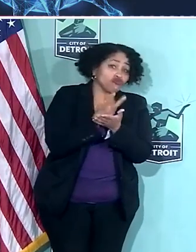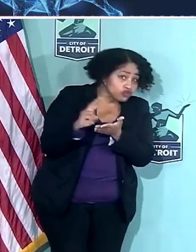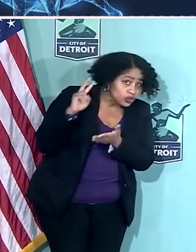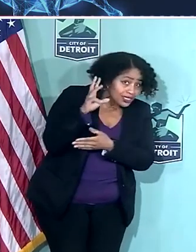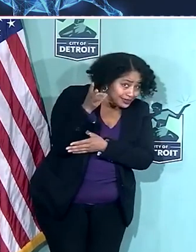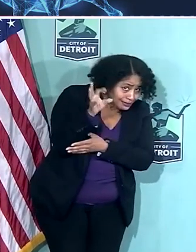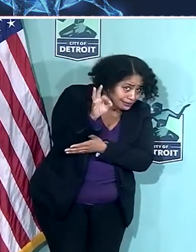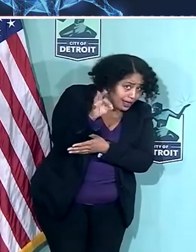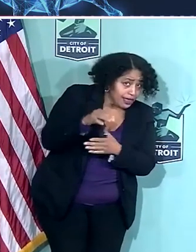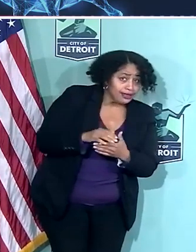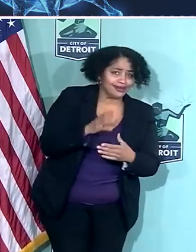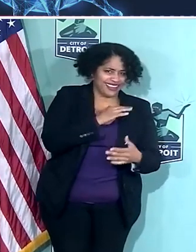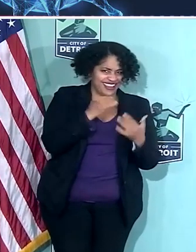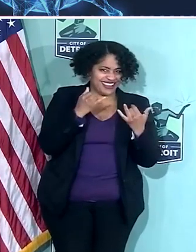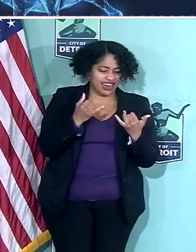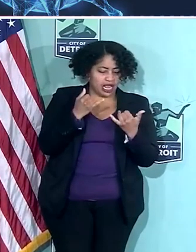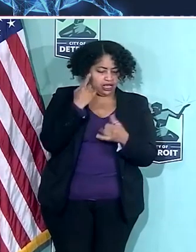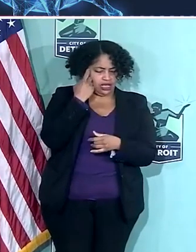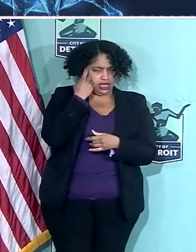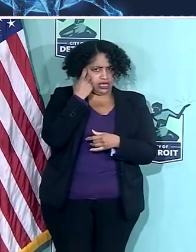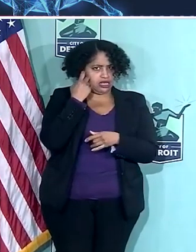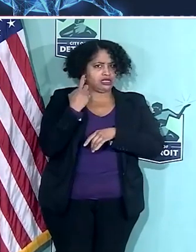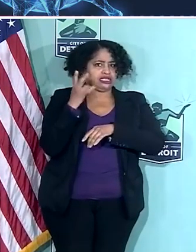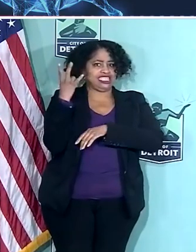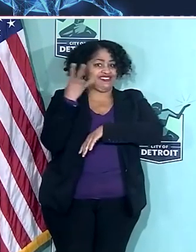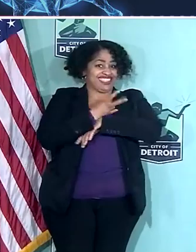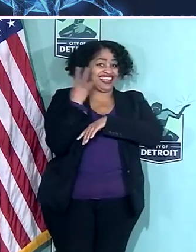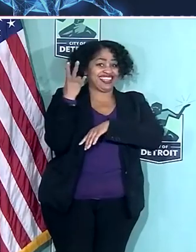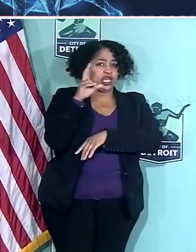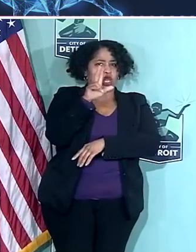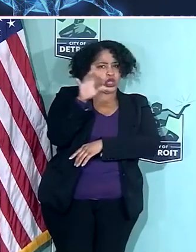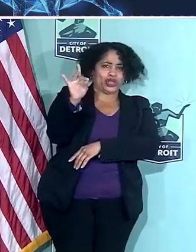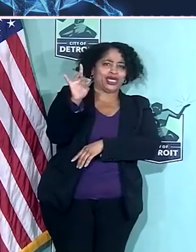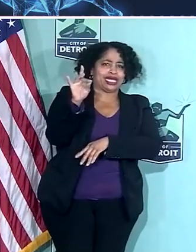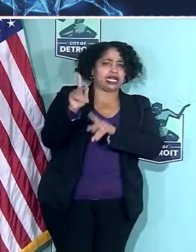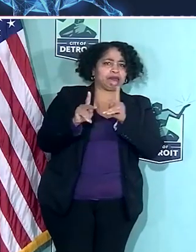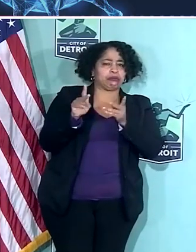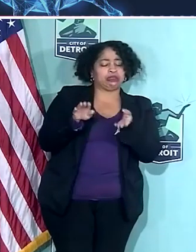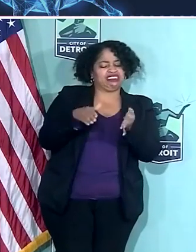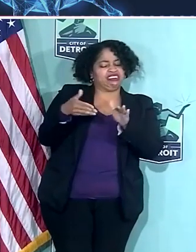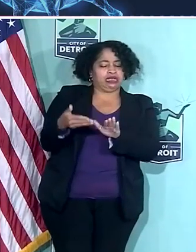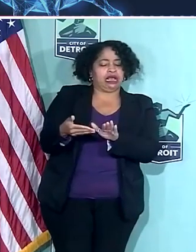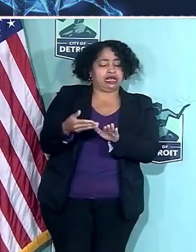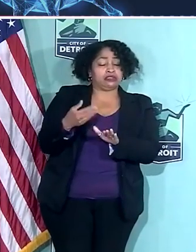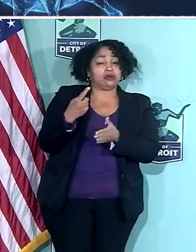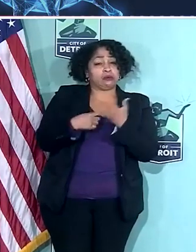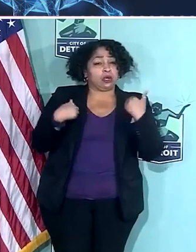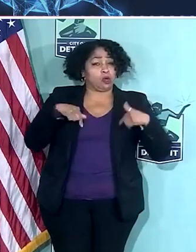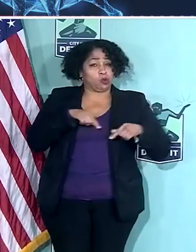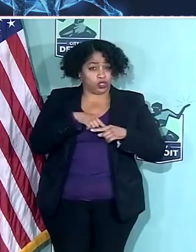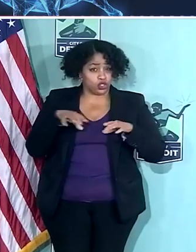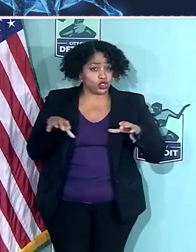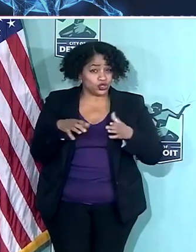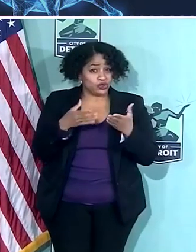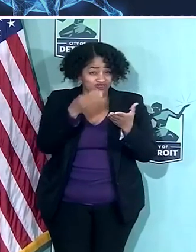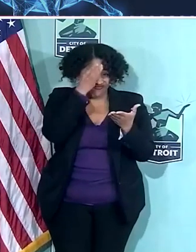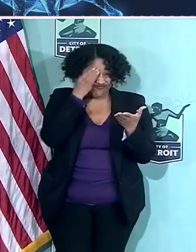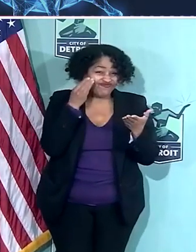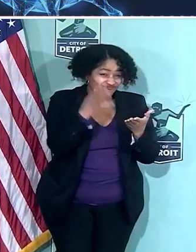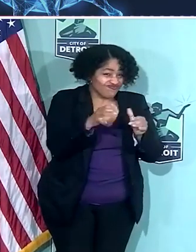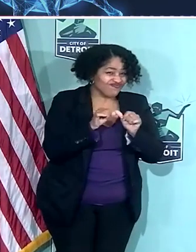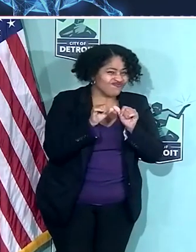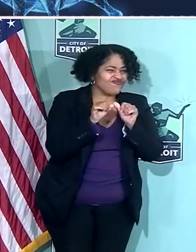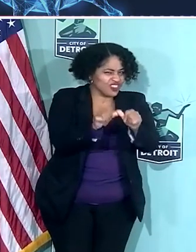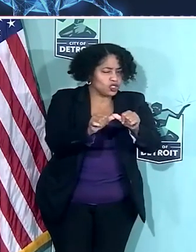to 69, and then in the last 7 days, 38. So what we are doing is